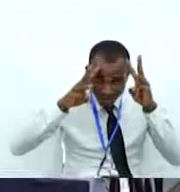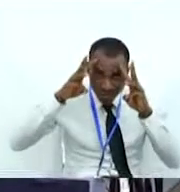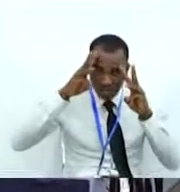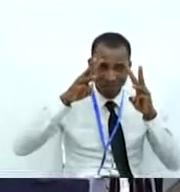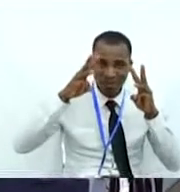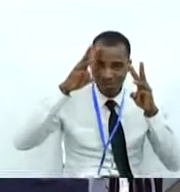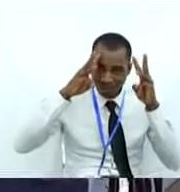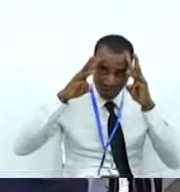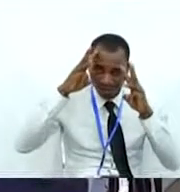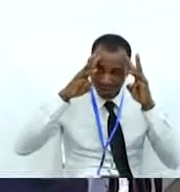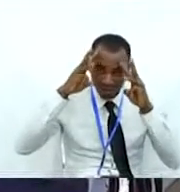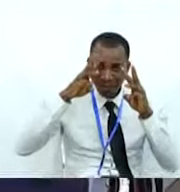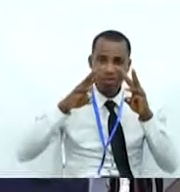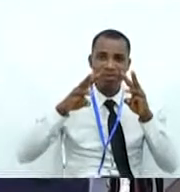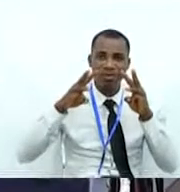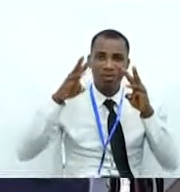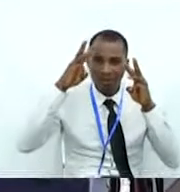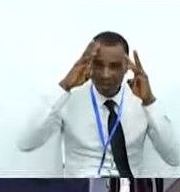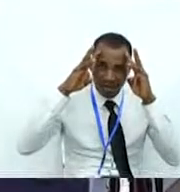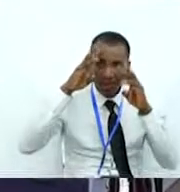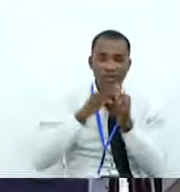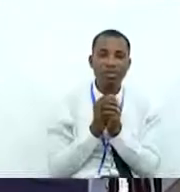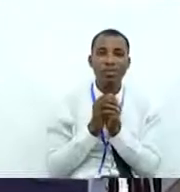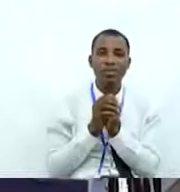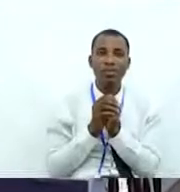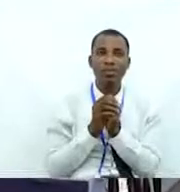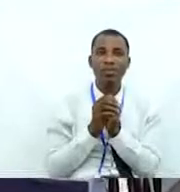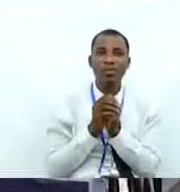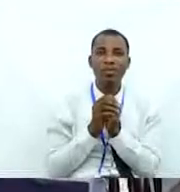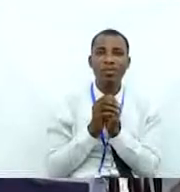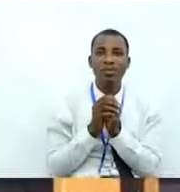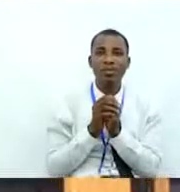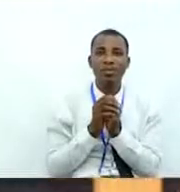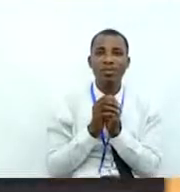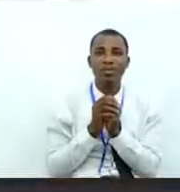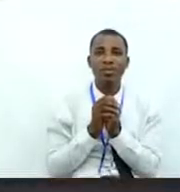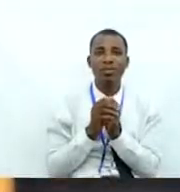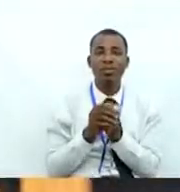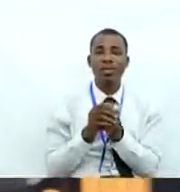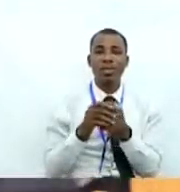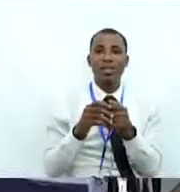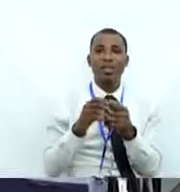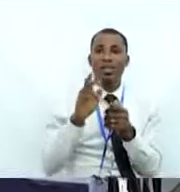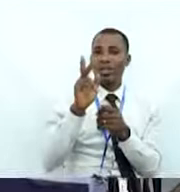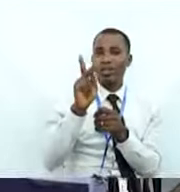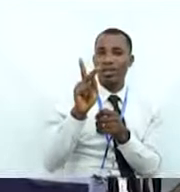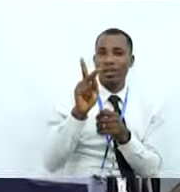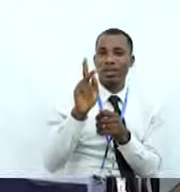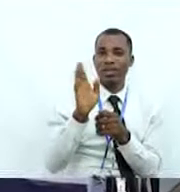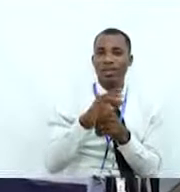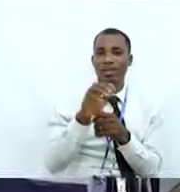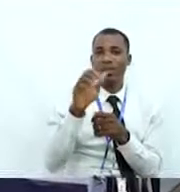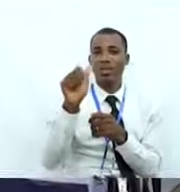in Ghana. In fact, Kebuzia will say that the palace is the heart of